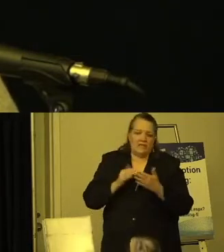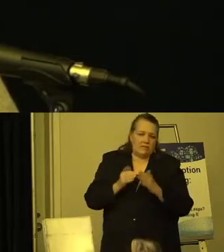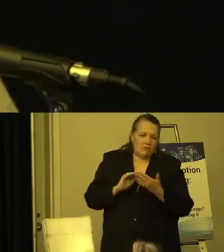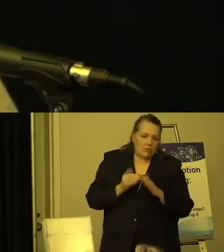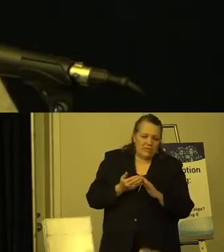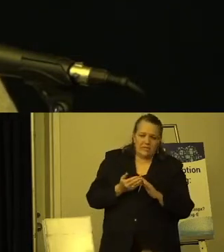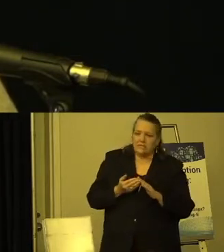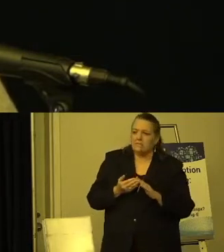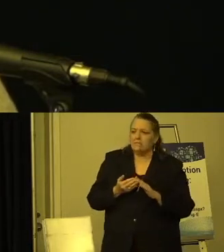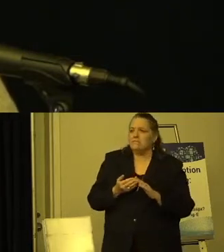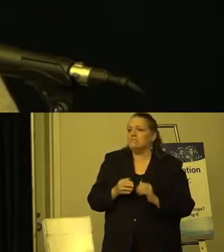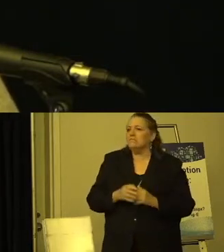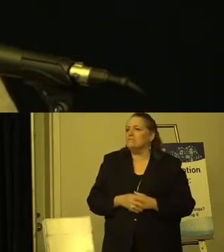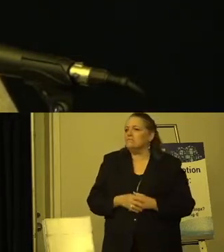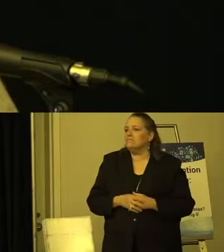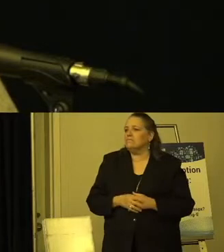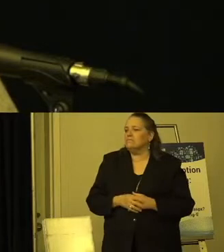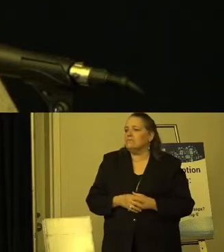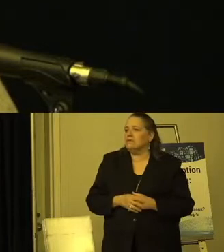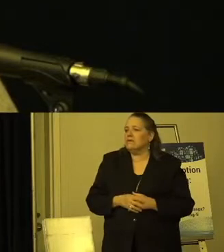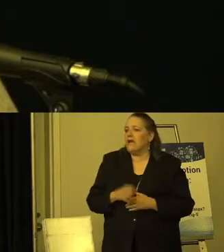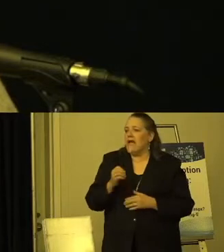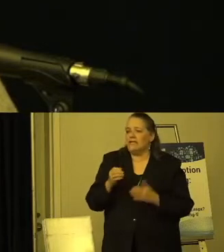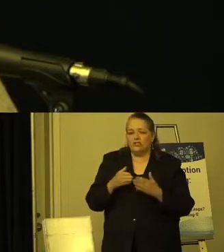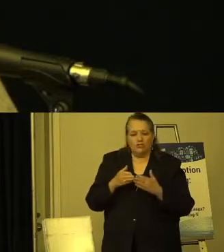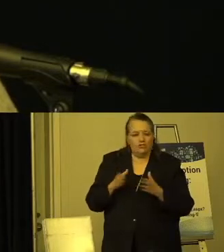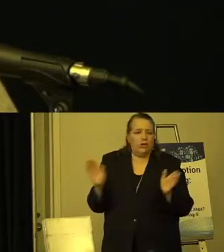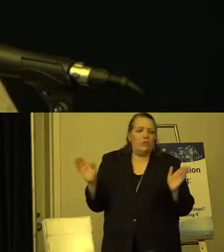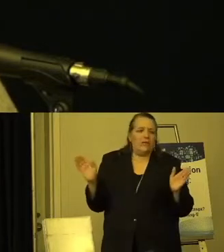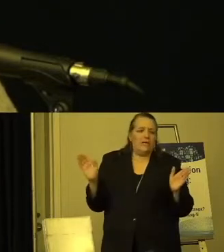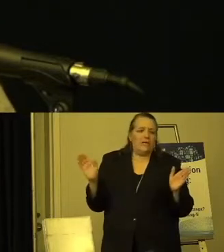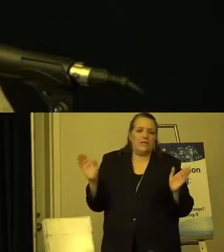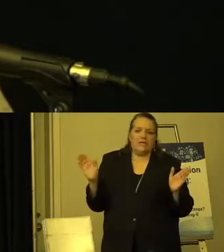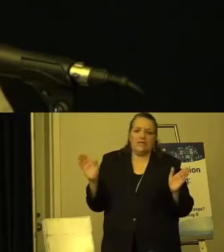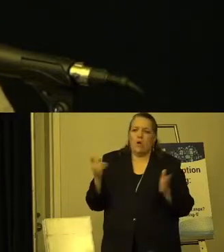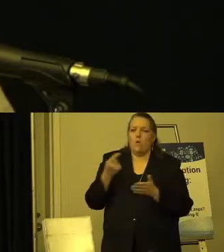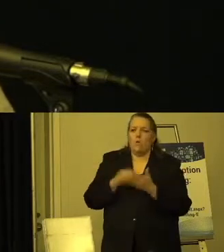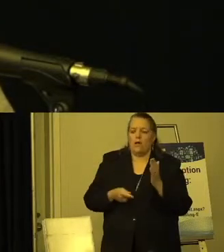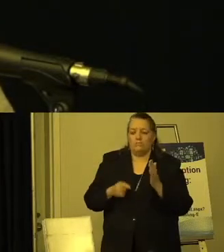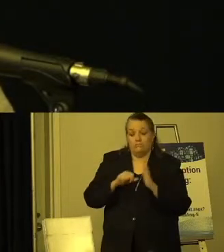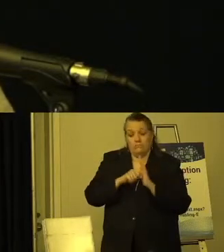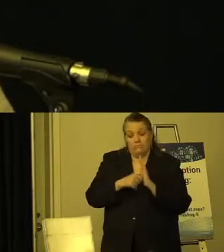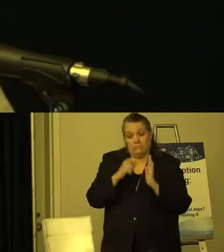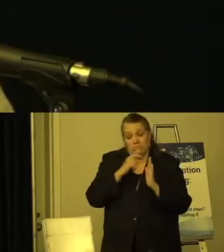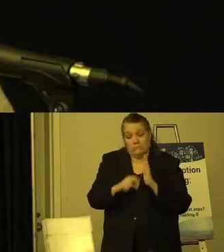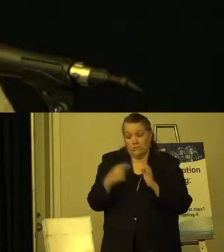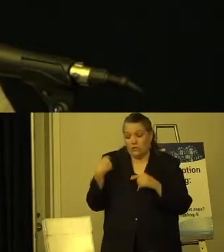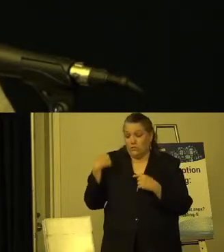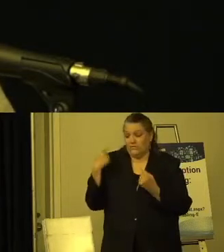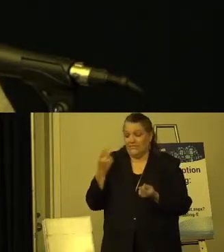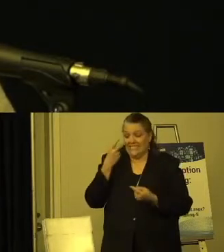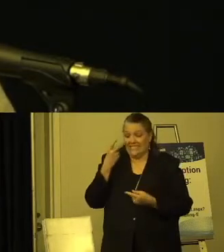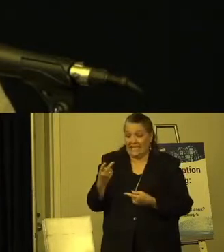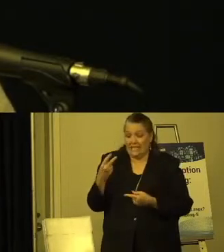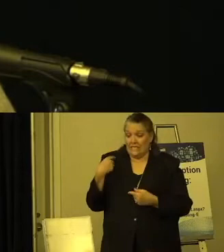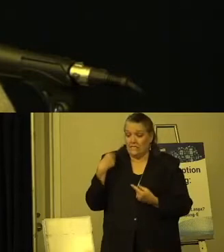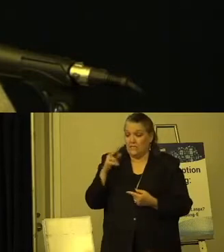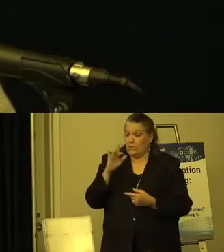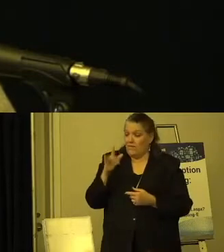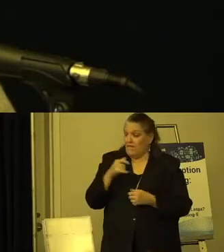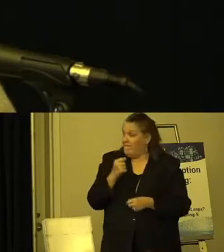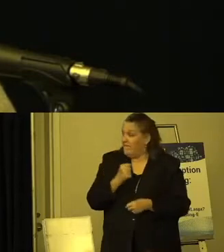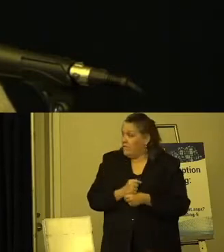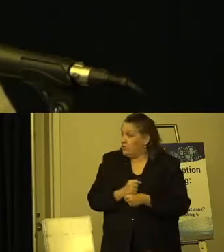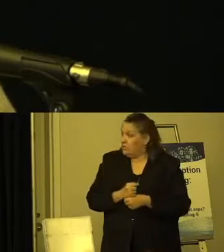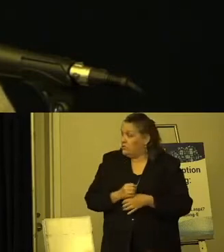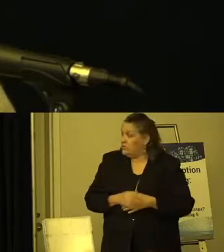community that meanwhile exists. But just generally also, what are the highlights that you've seen over the 25 years? What do you feel